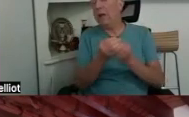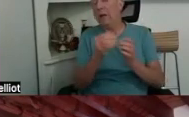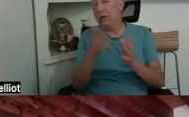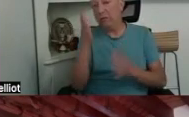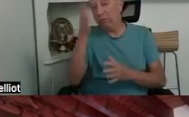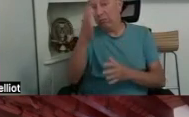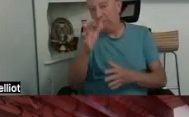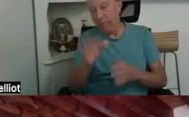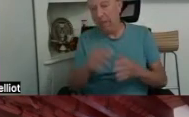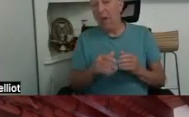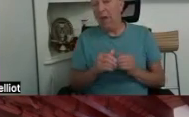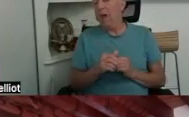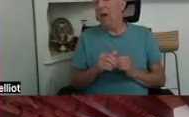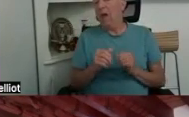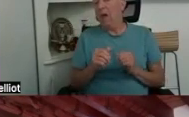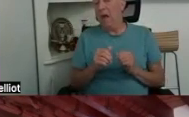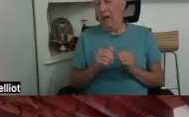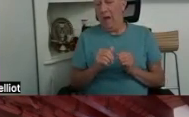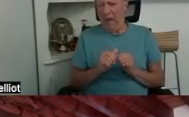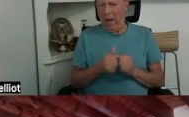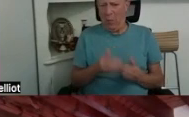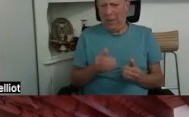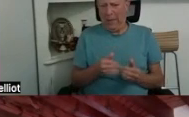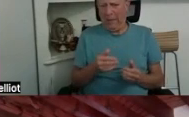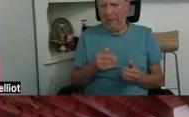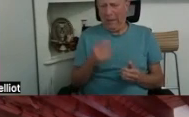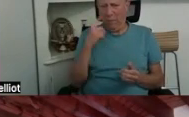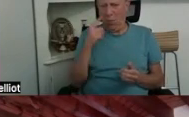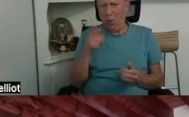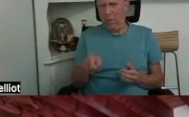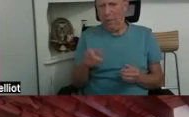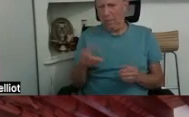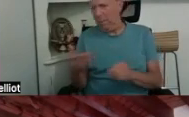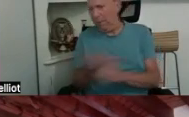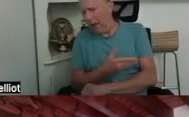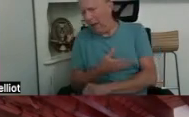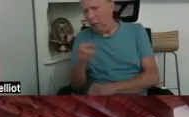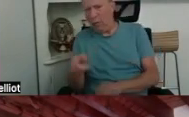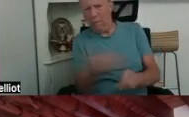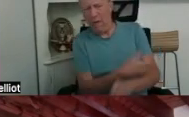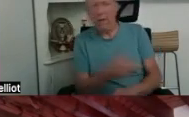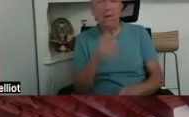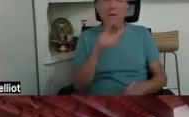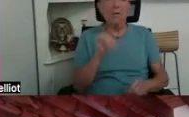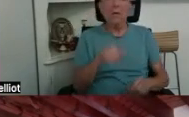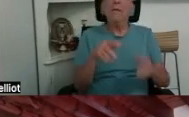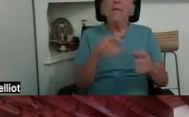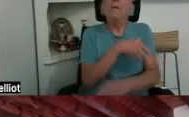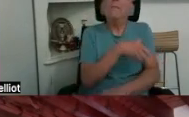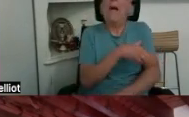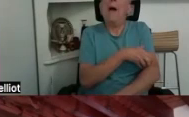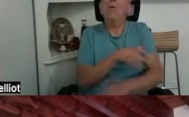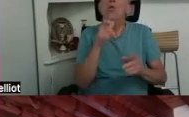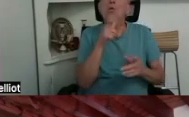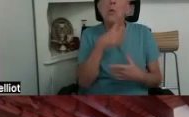fired? And how easy is it for them to fire other people? So, how do you distribute power and decision making